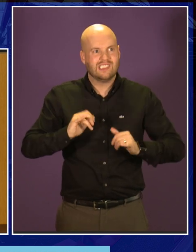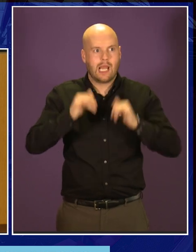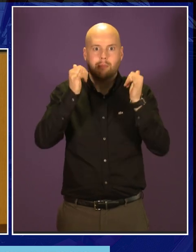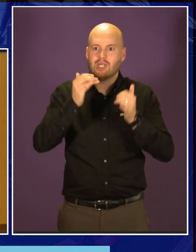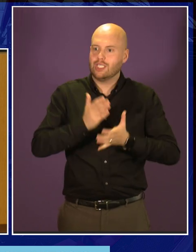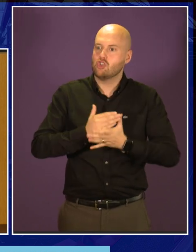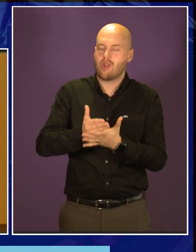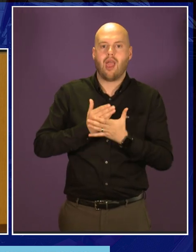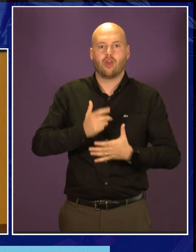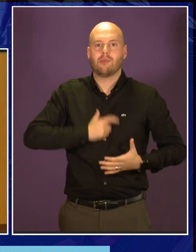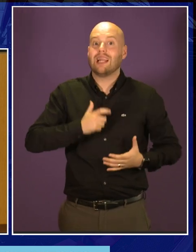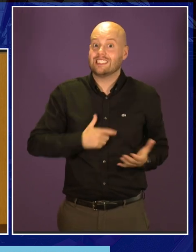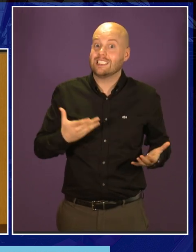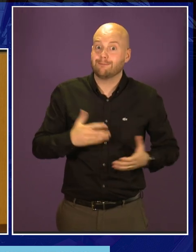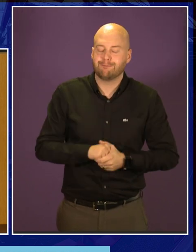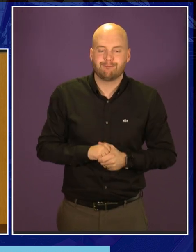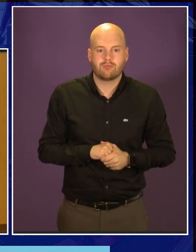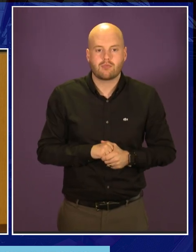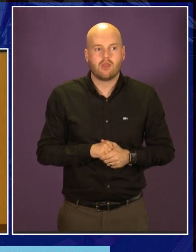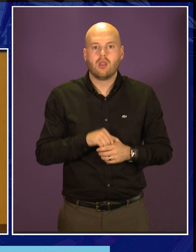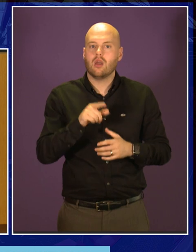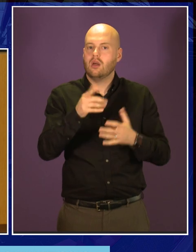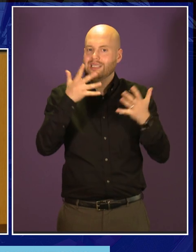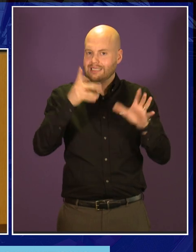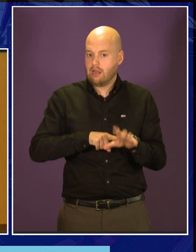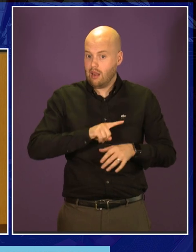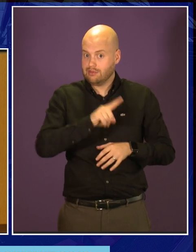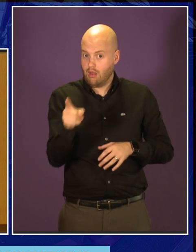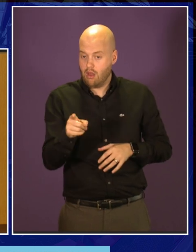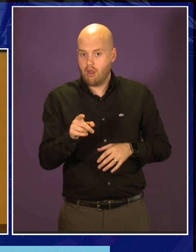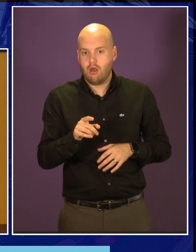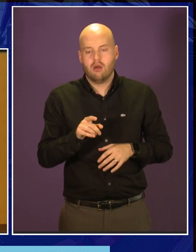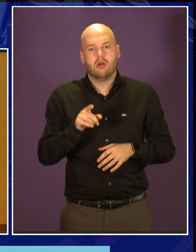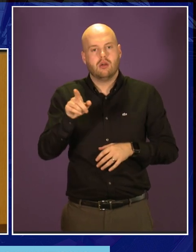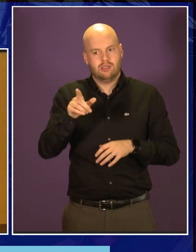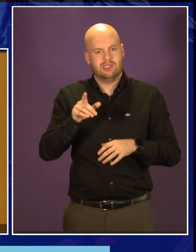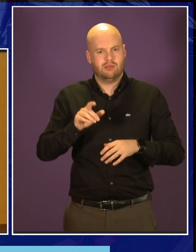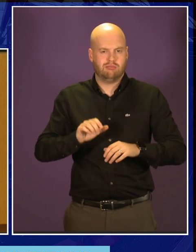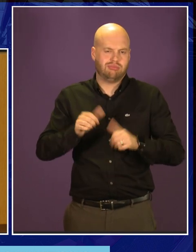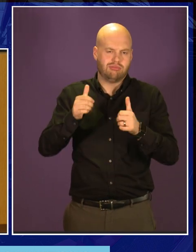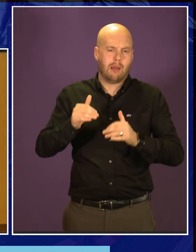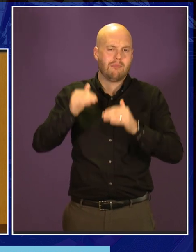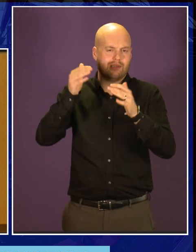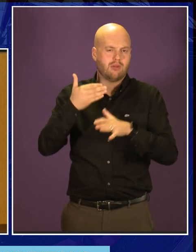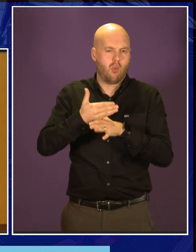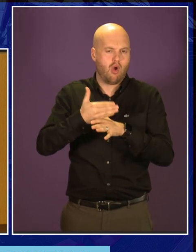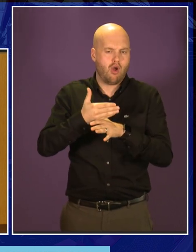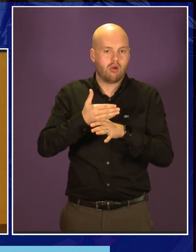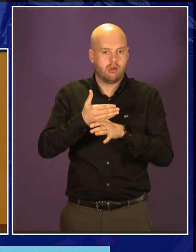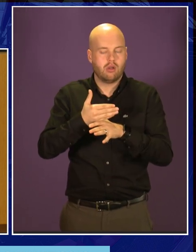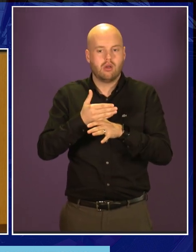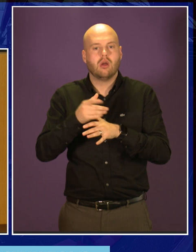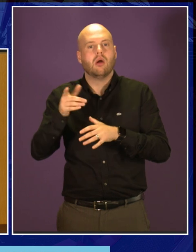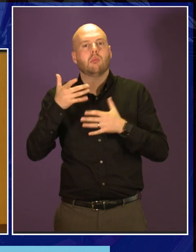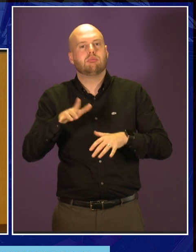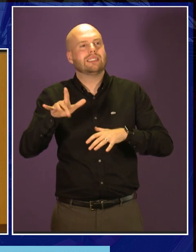humanity. That work culminated a decade later in Brook's masterwork, The Mahabharata, which played in the Tramway